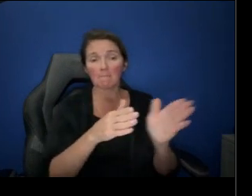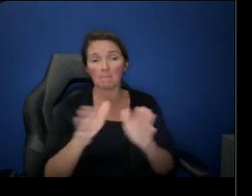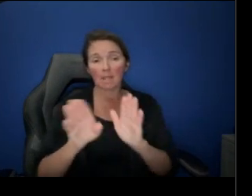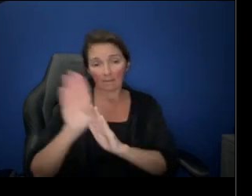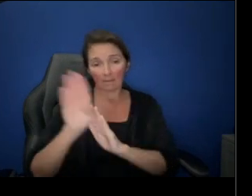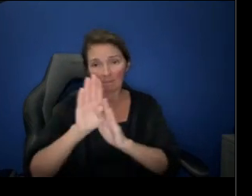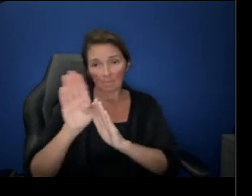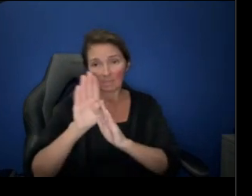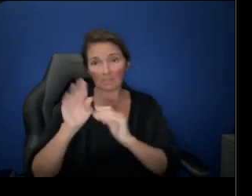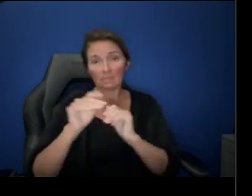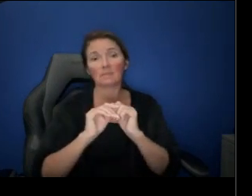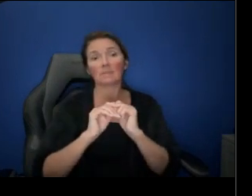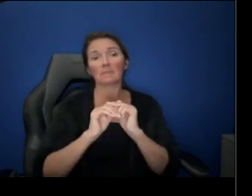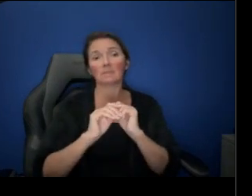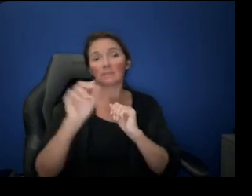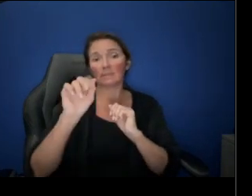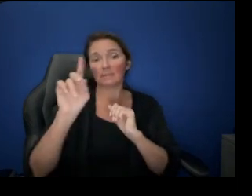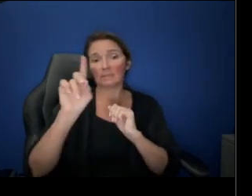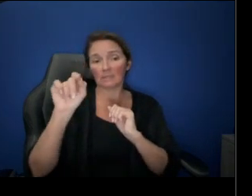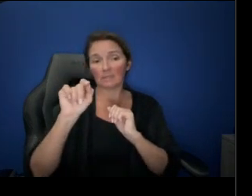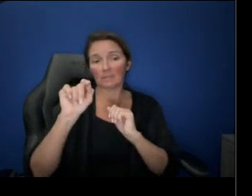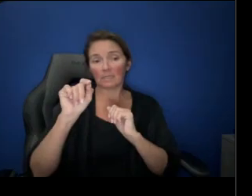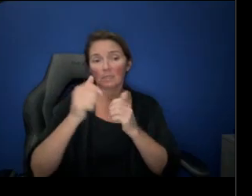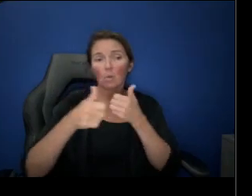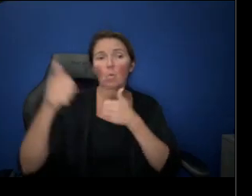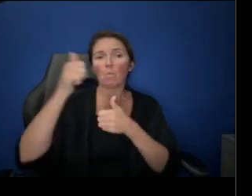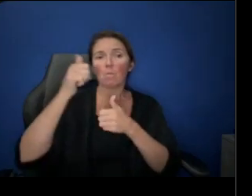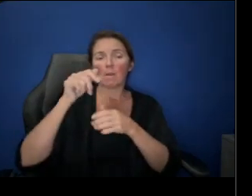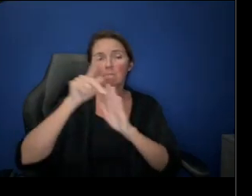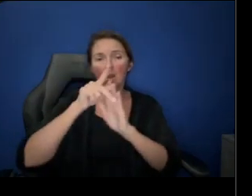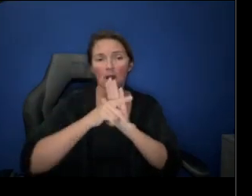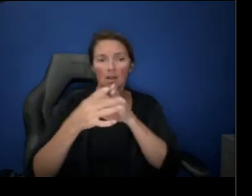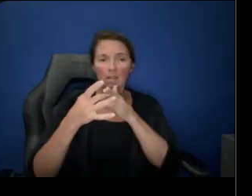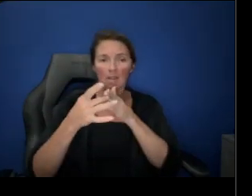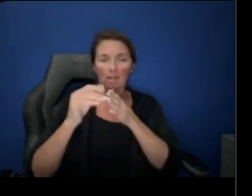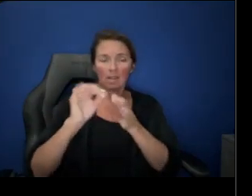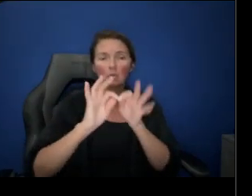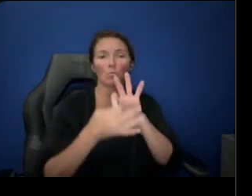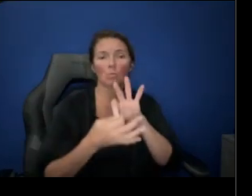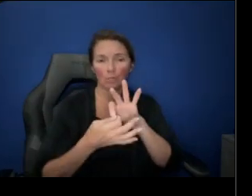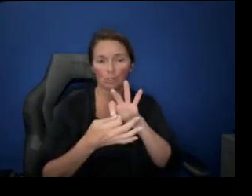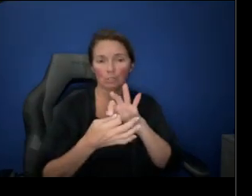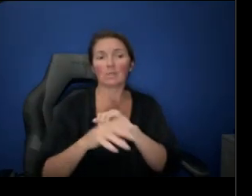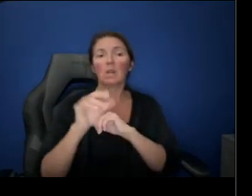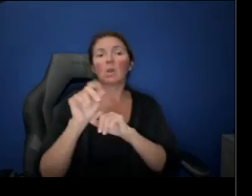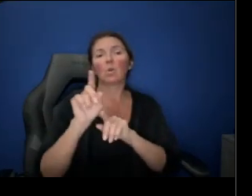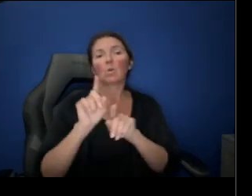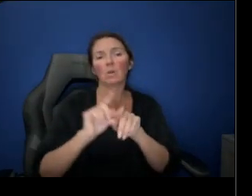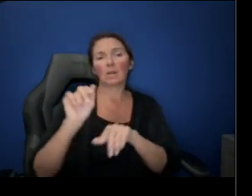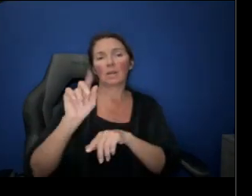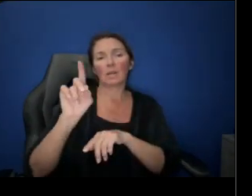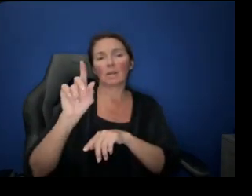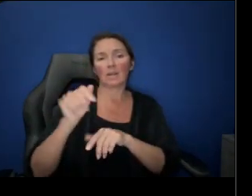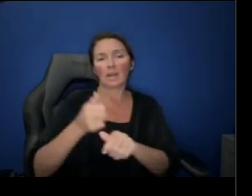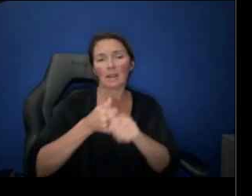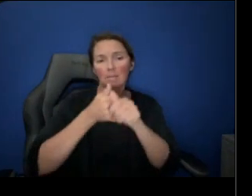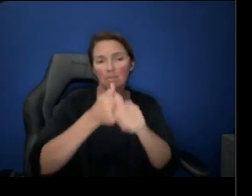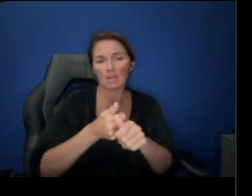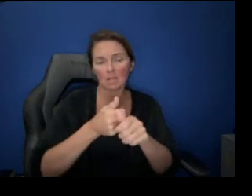development, ADA corporate policy guidance and interpretation, and ADA